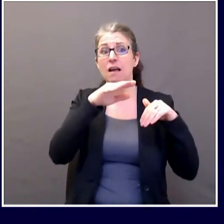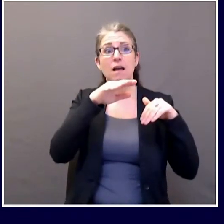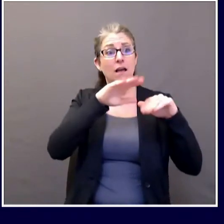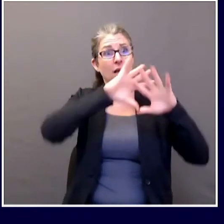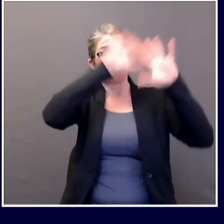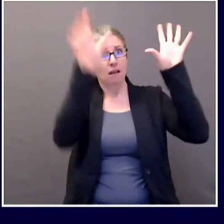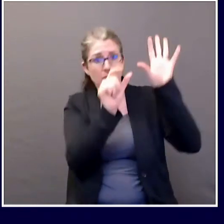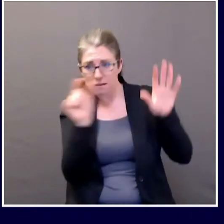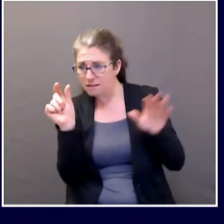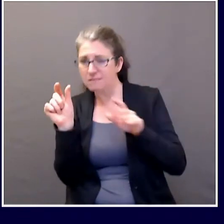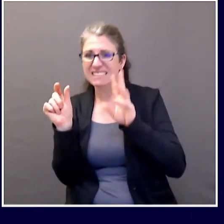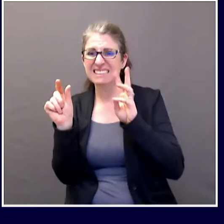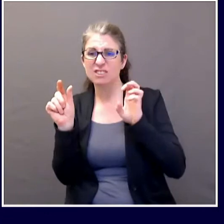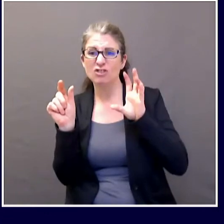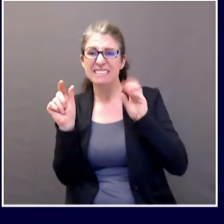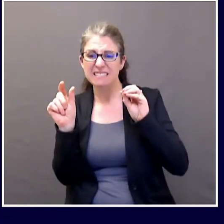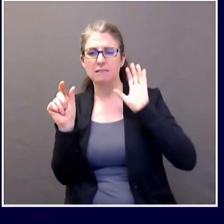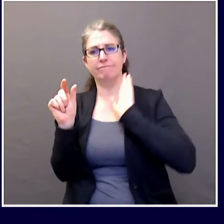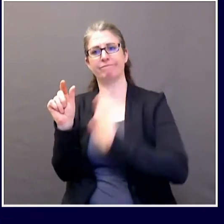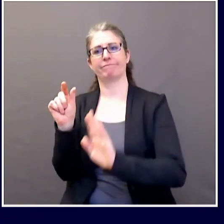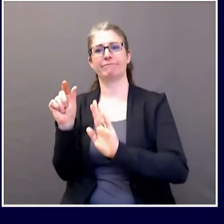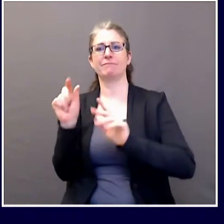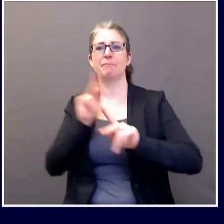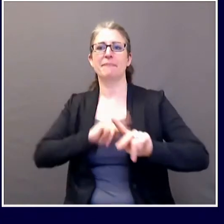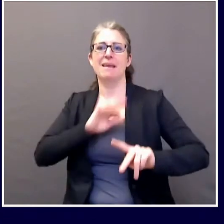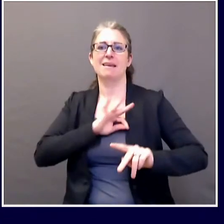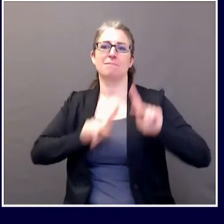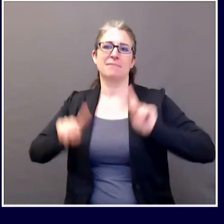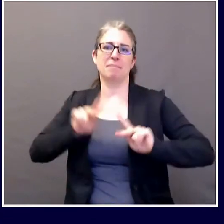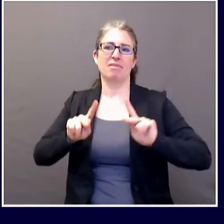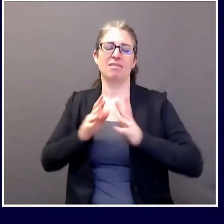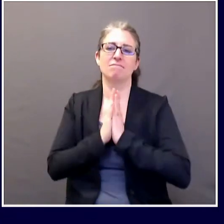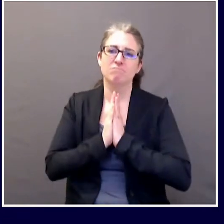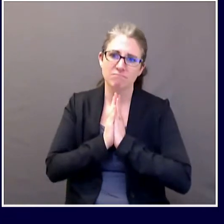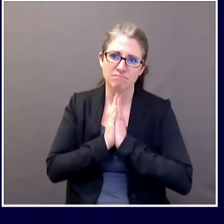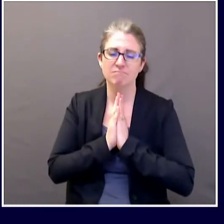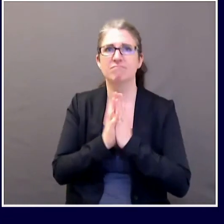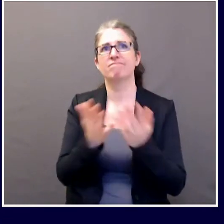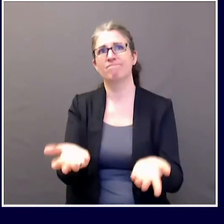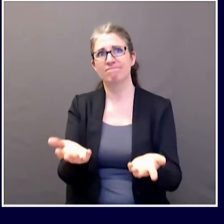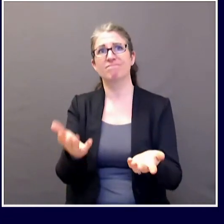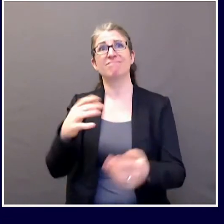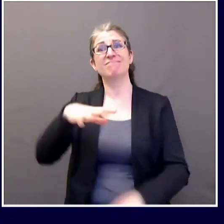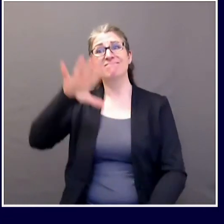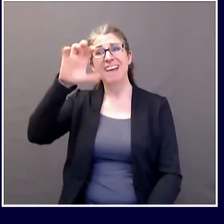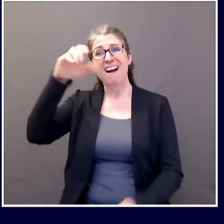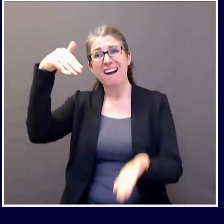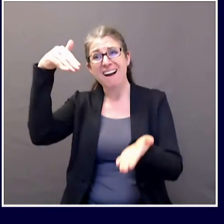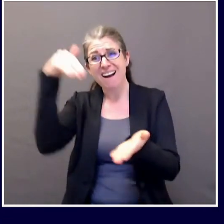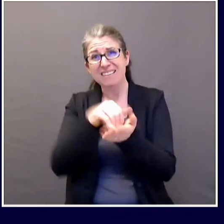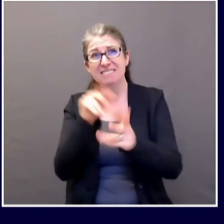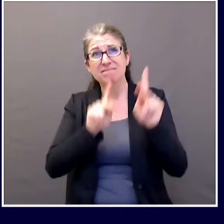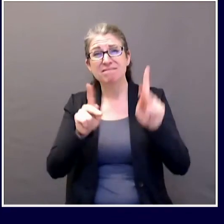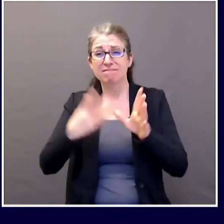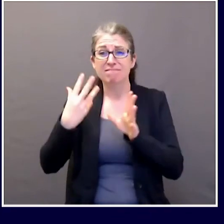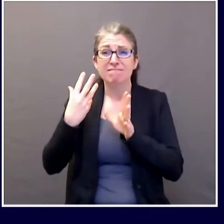one represents a loss, a hole in a community, a gap in our